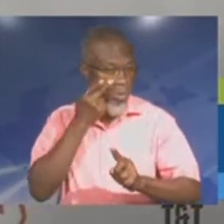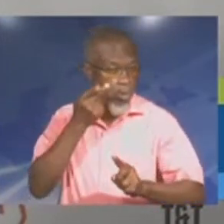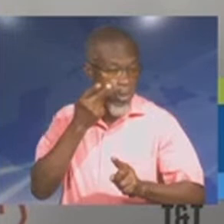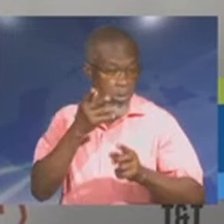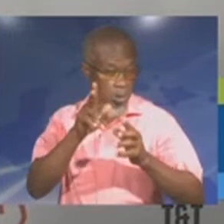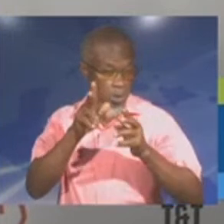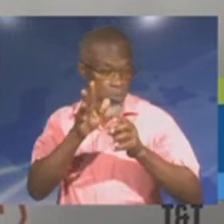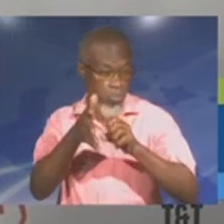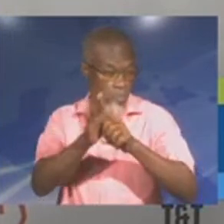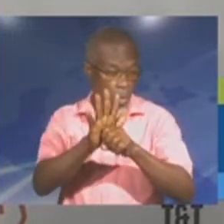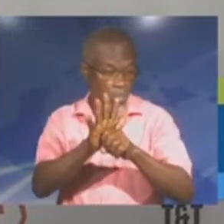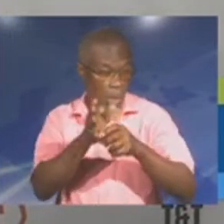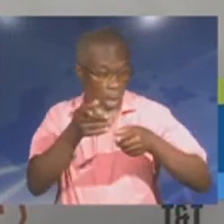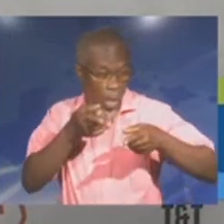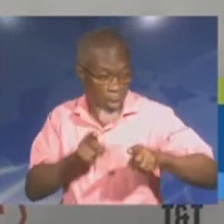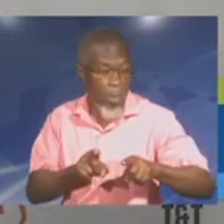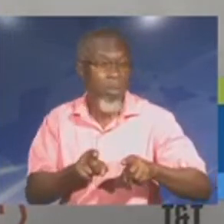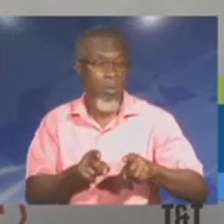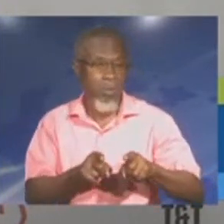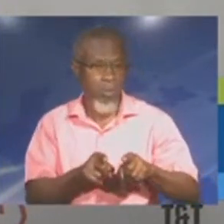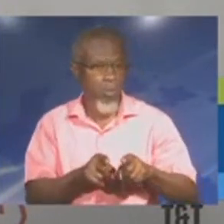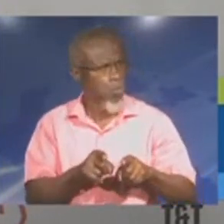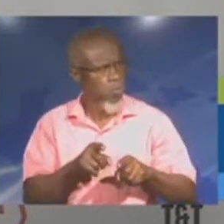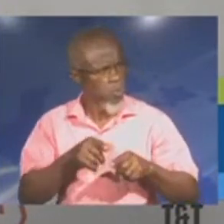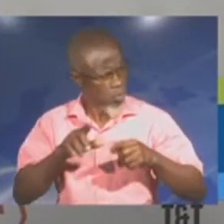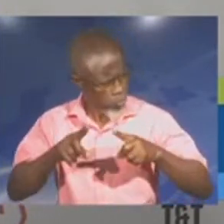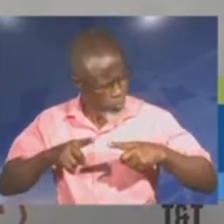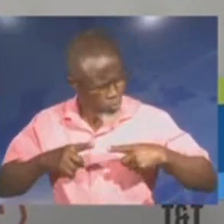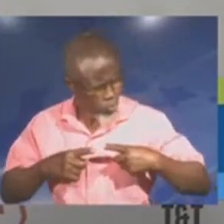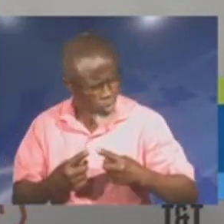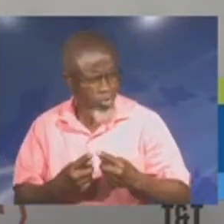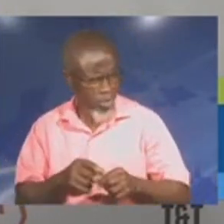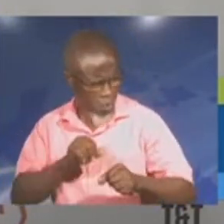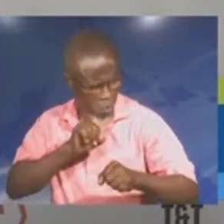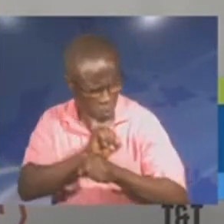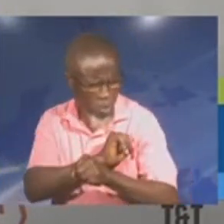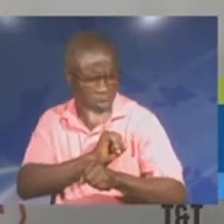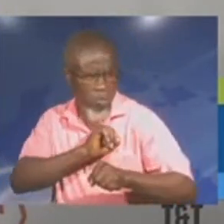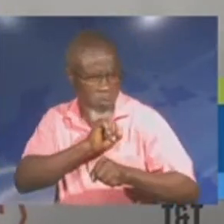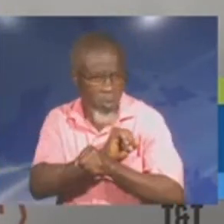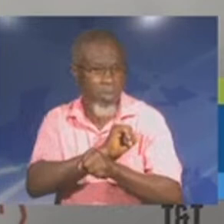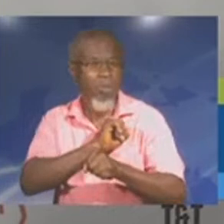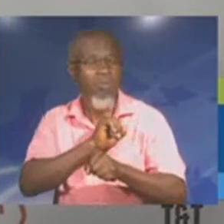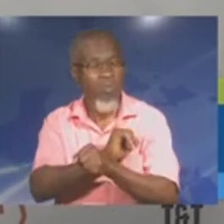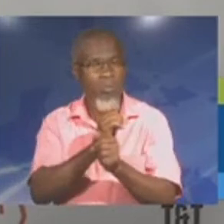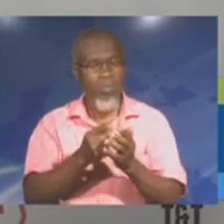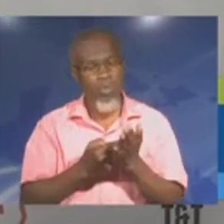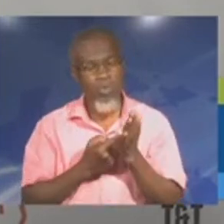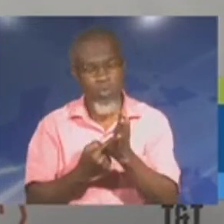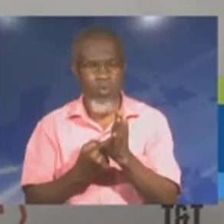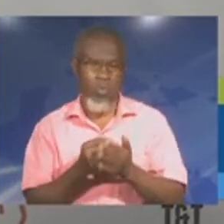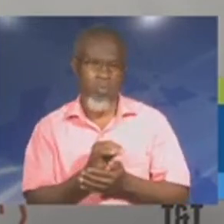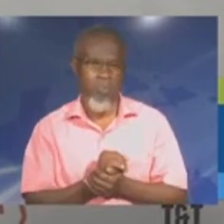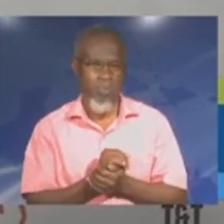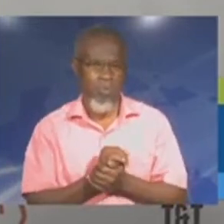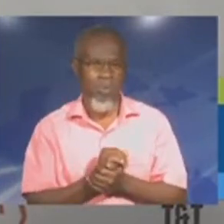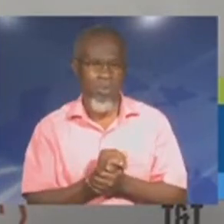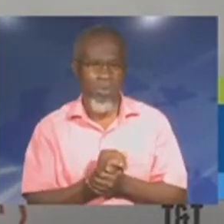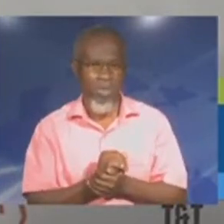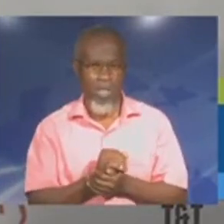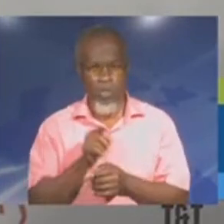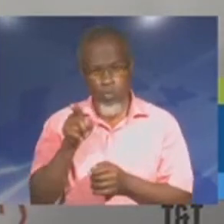and answered the clarion call. The concept of investing in nurses is similar to that of investing in a